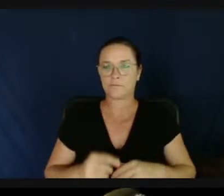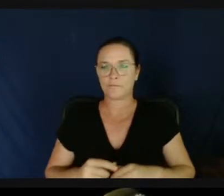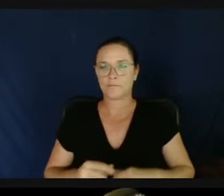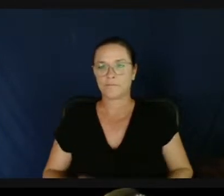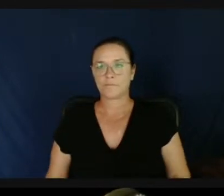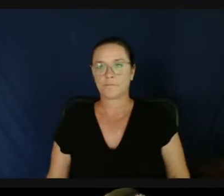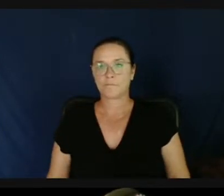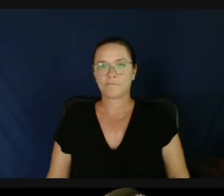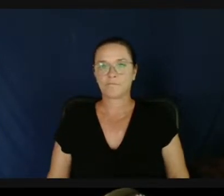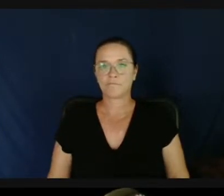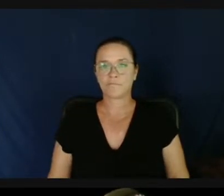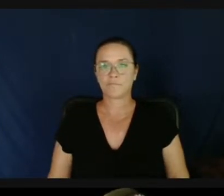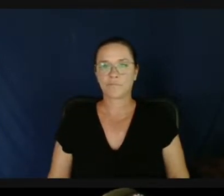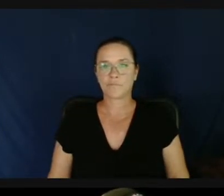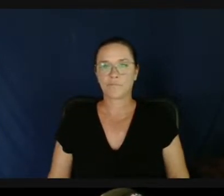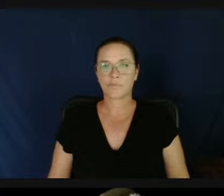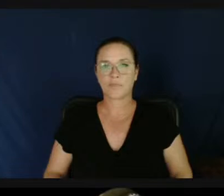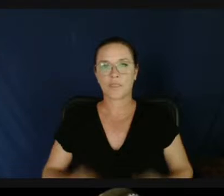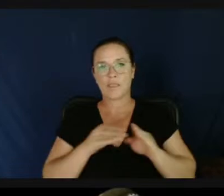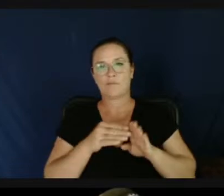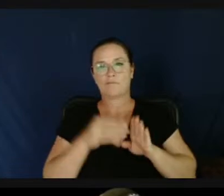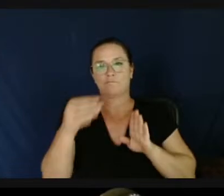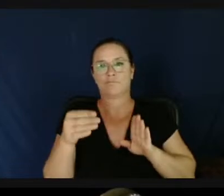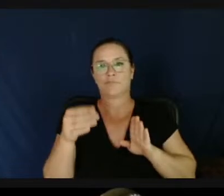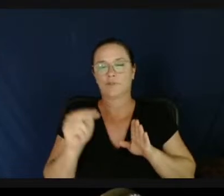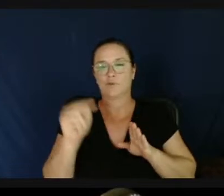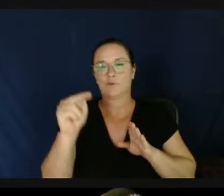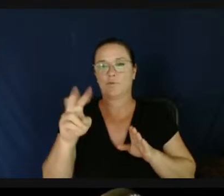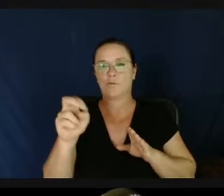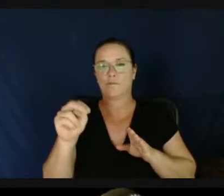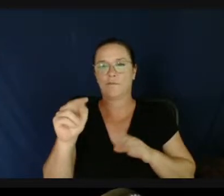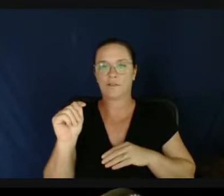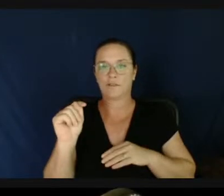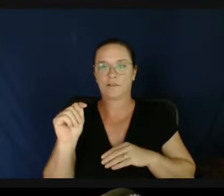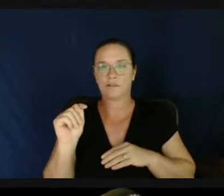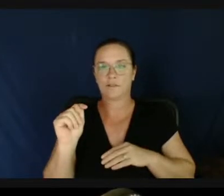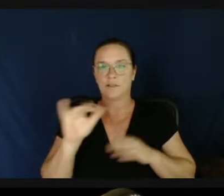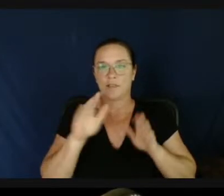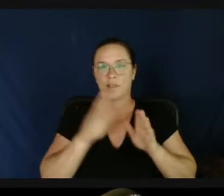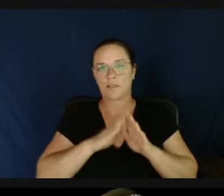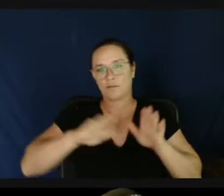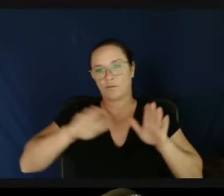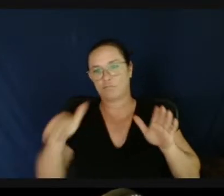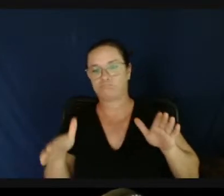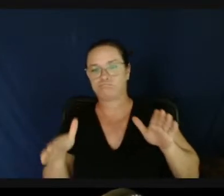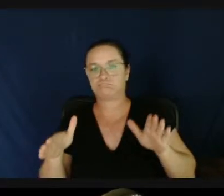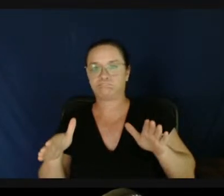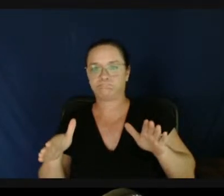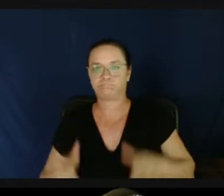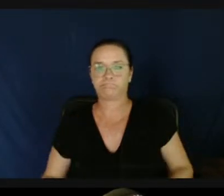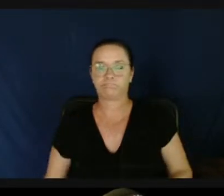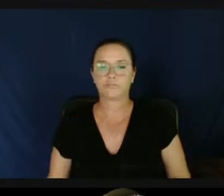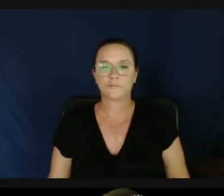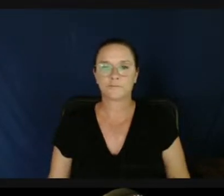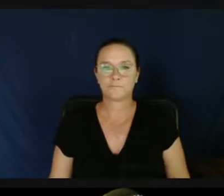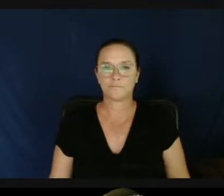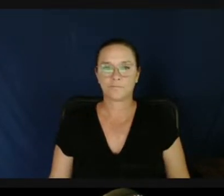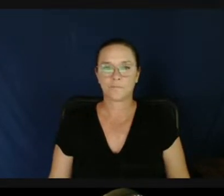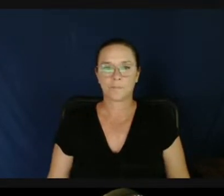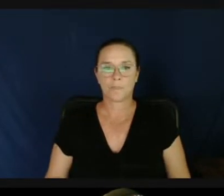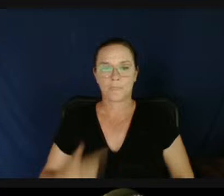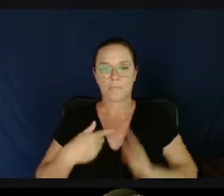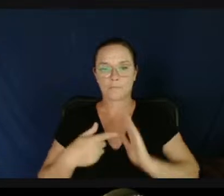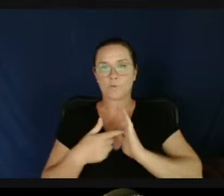And north vent is just behind it. It looks almost like a bump on the side from this angle here. But I point that out